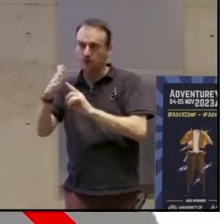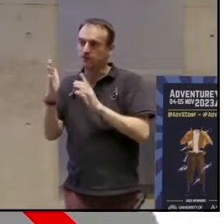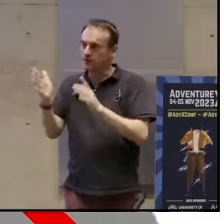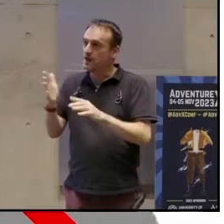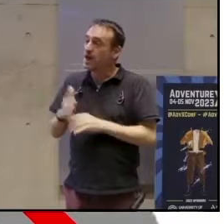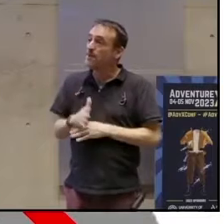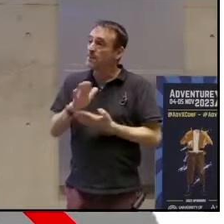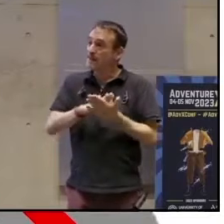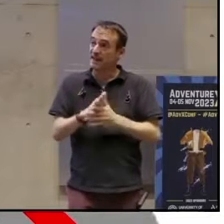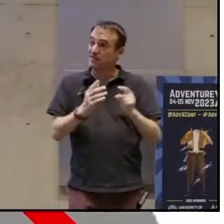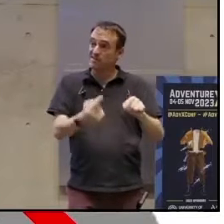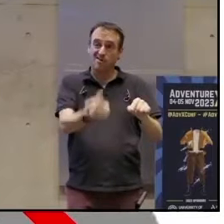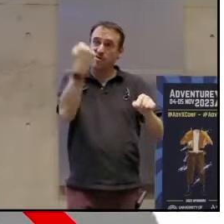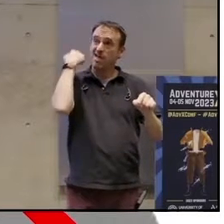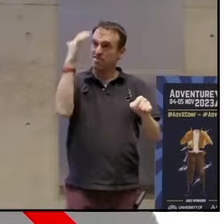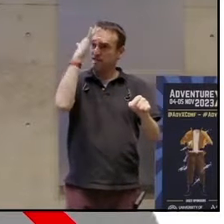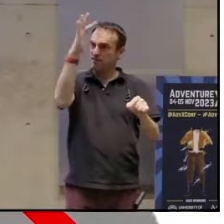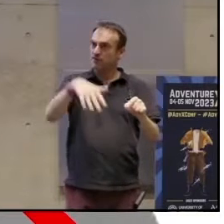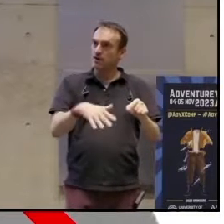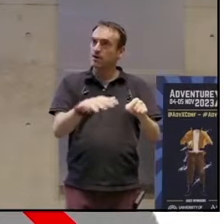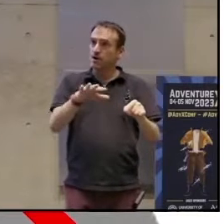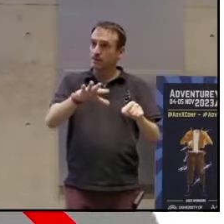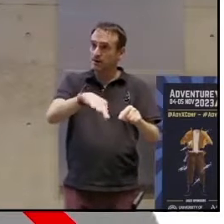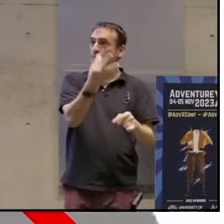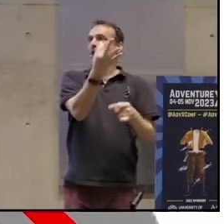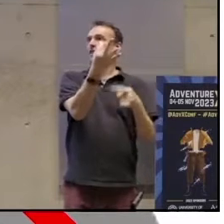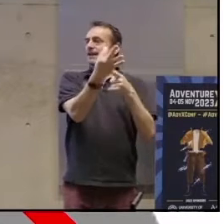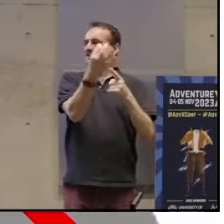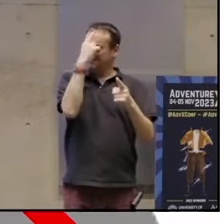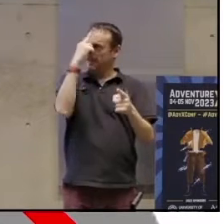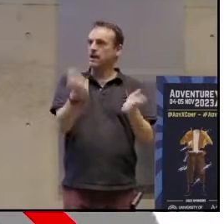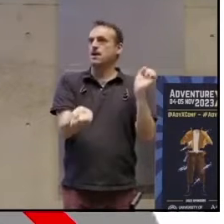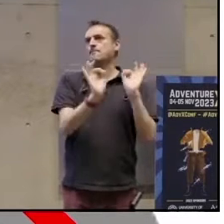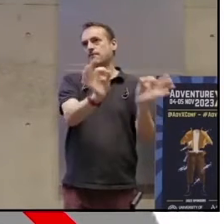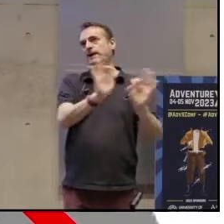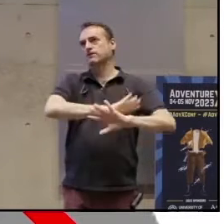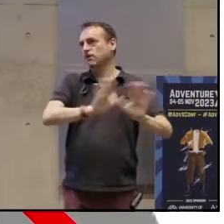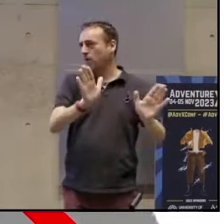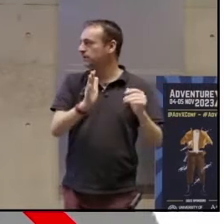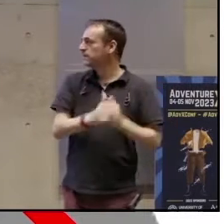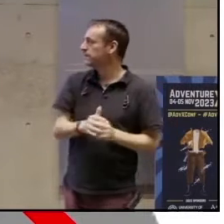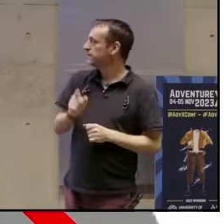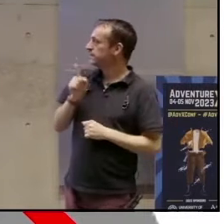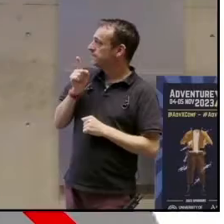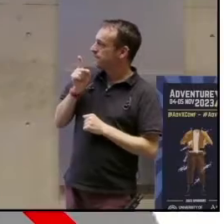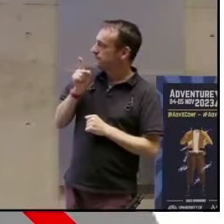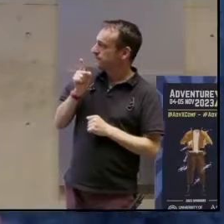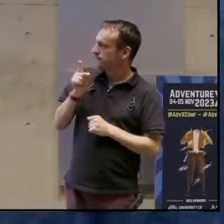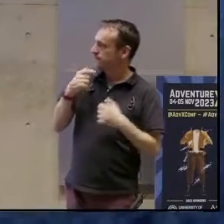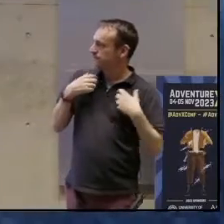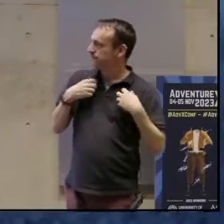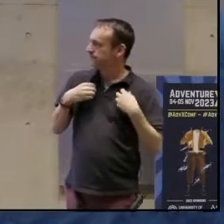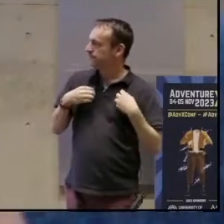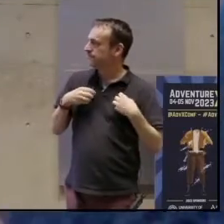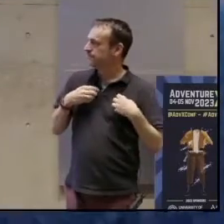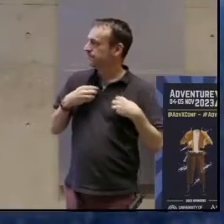too far, and this is certainly one of them. This is a creator who taught at a women's college for 30 years, and when a woman who